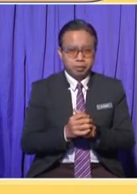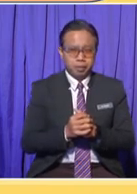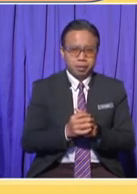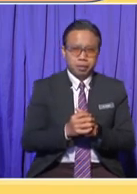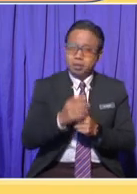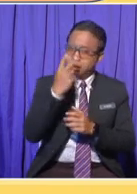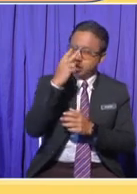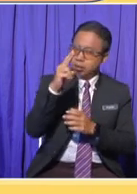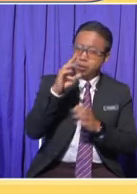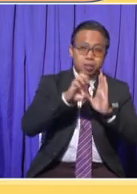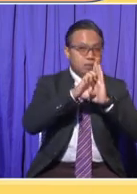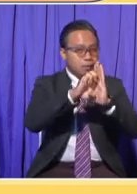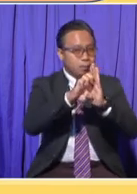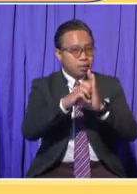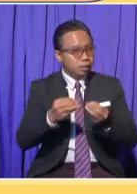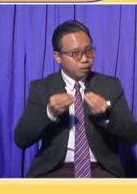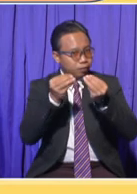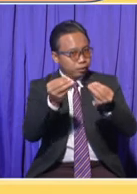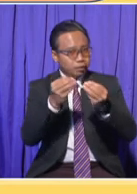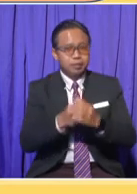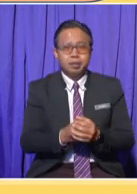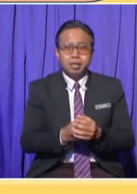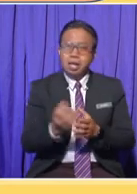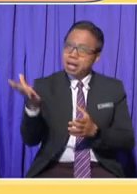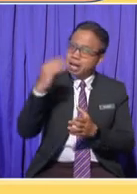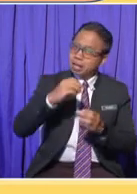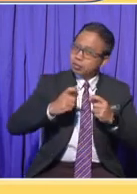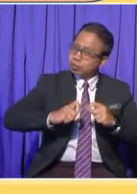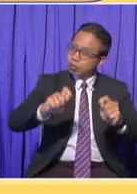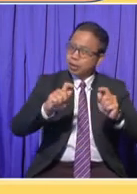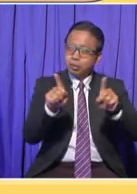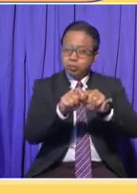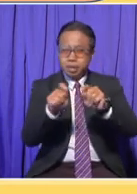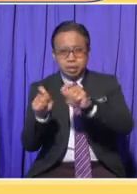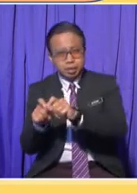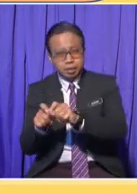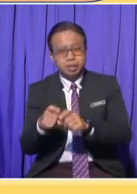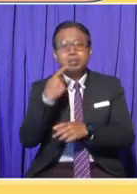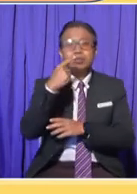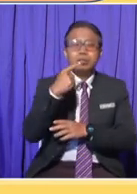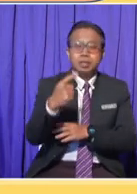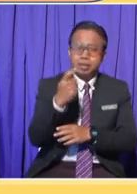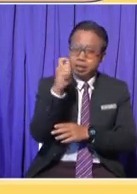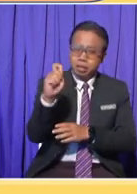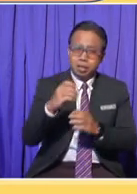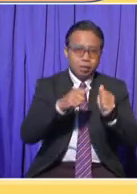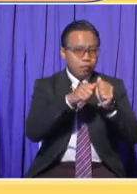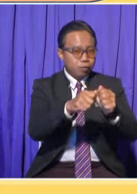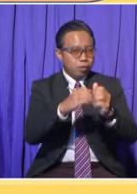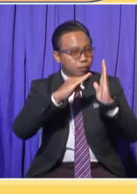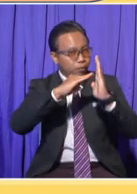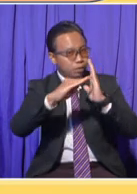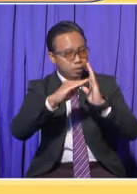Just look at the example given. Let us try together and say the following fractions.